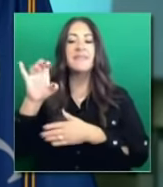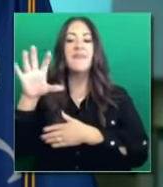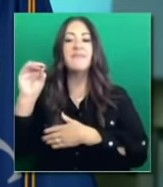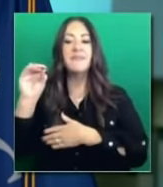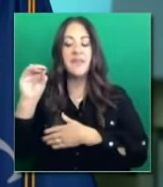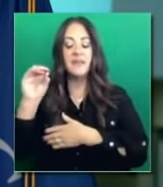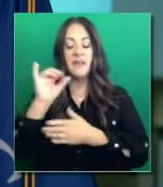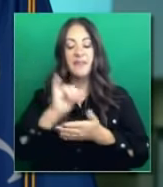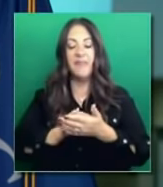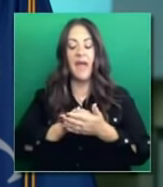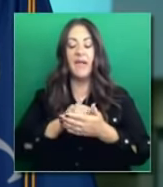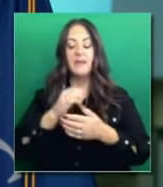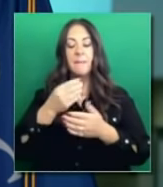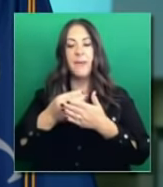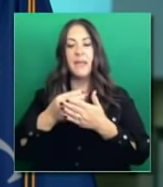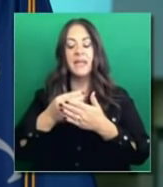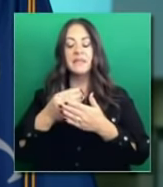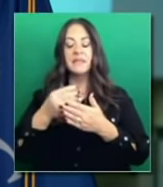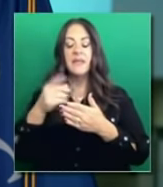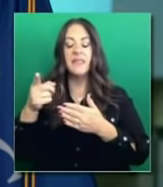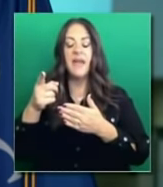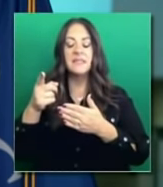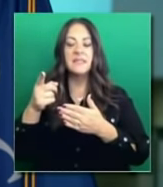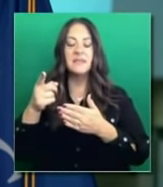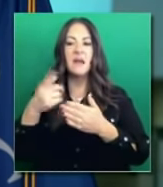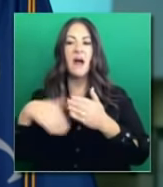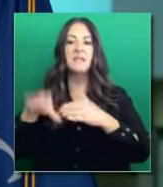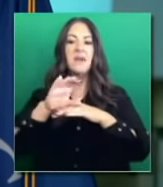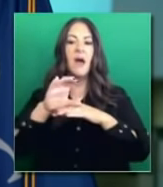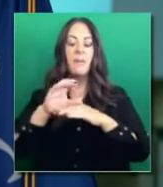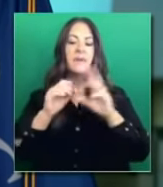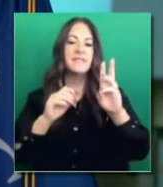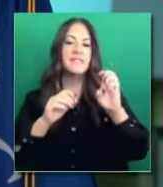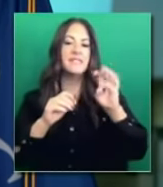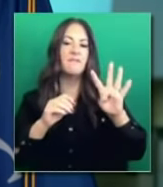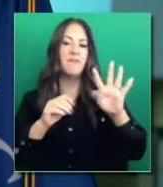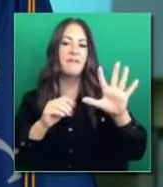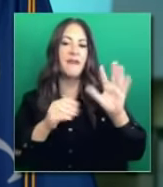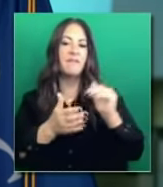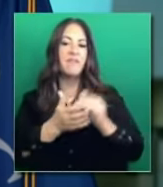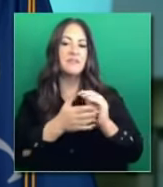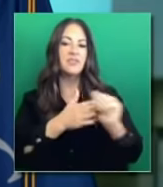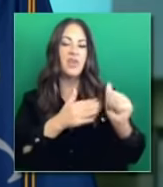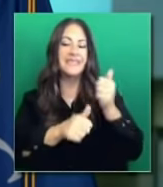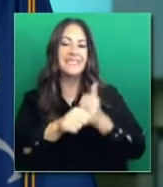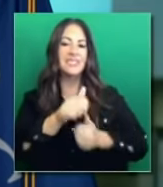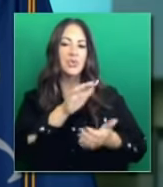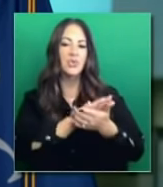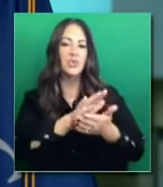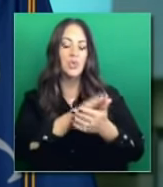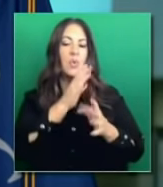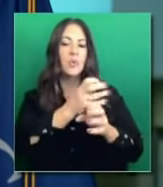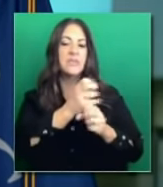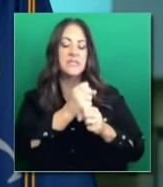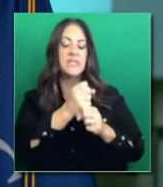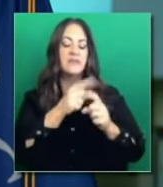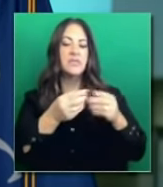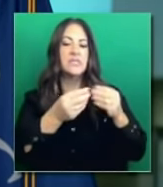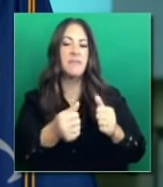the $645,000 that schools have received on average already for COVID-related expenses and learning loss